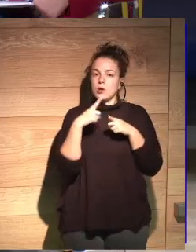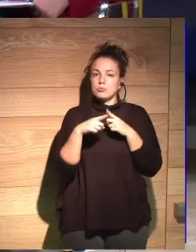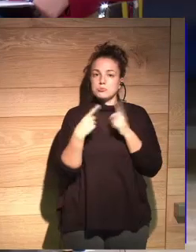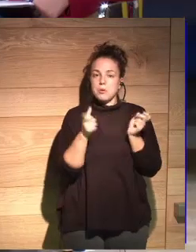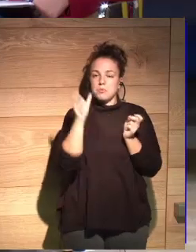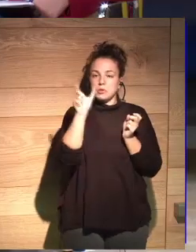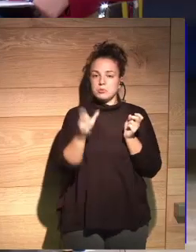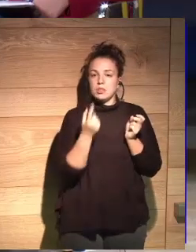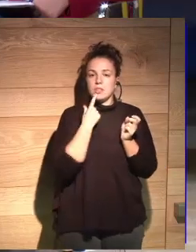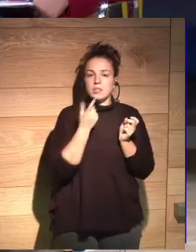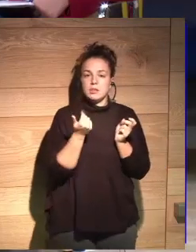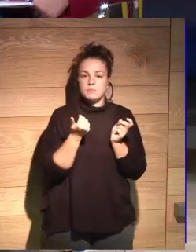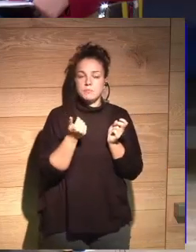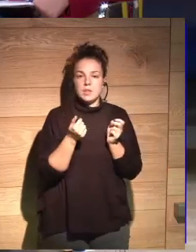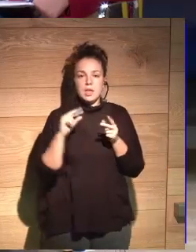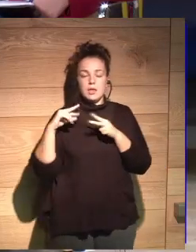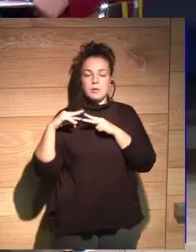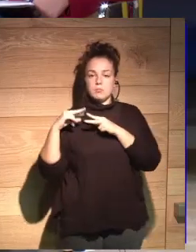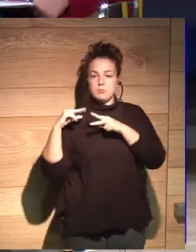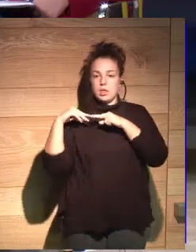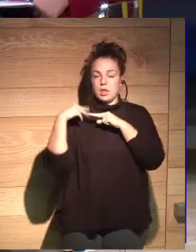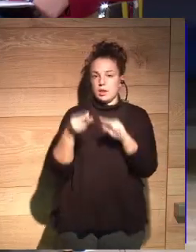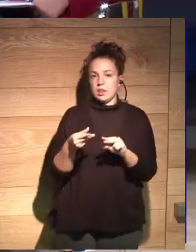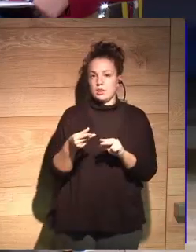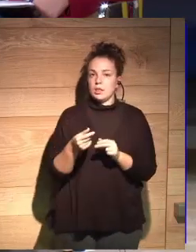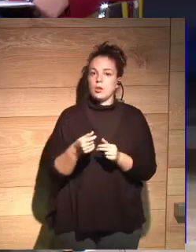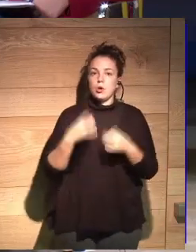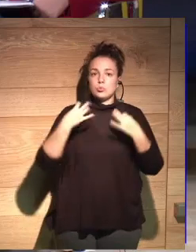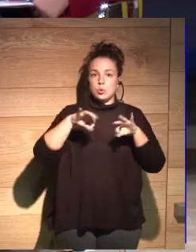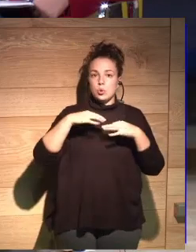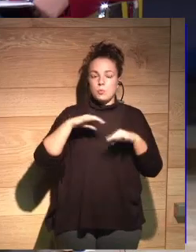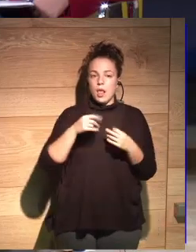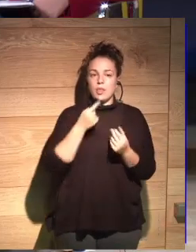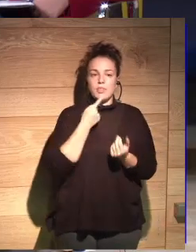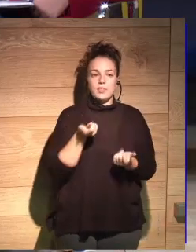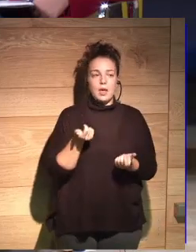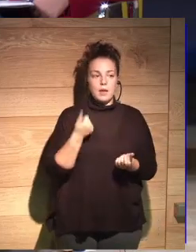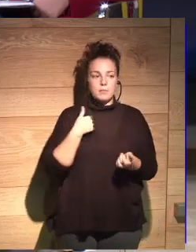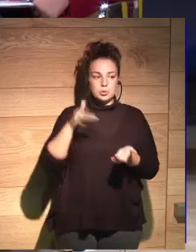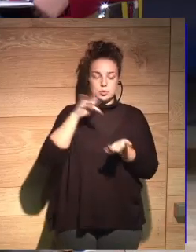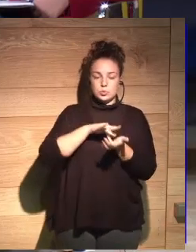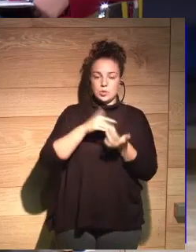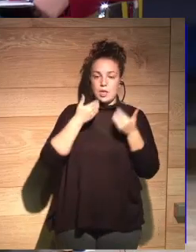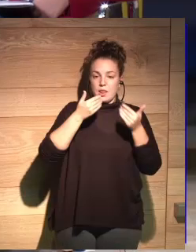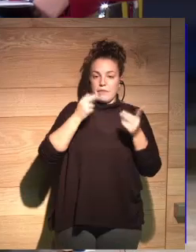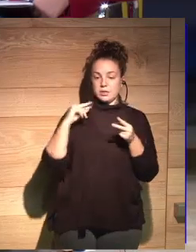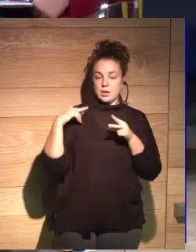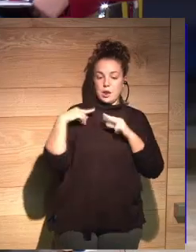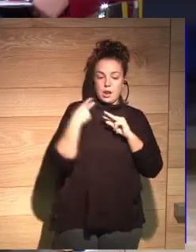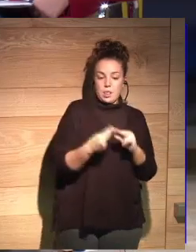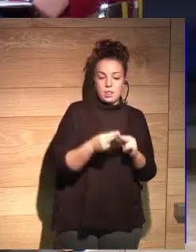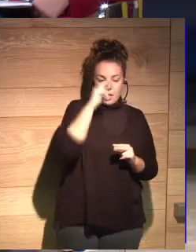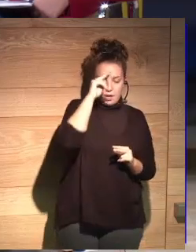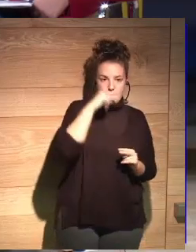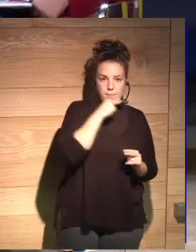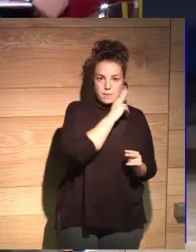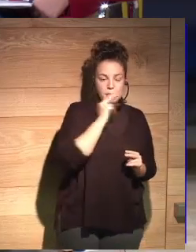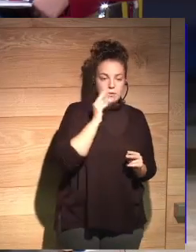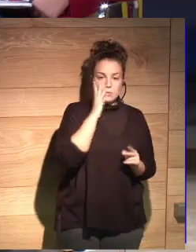On the one hand, if someone with his biological genetic mutation, the normal one that happens through genetic lottery from